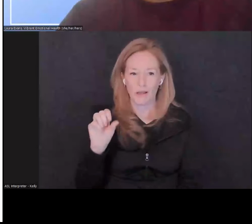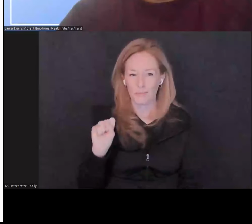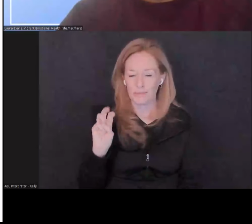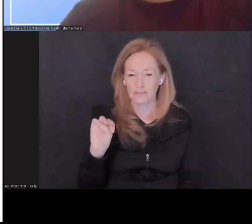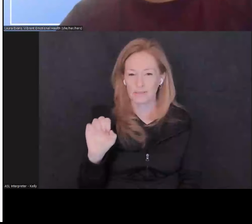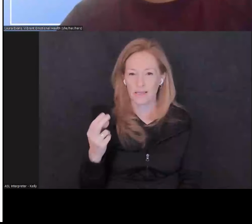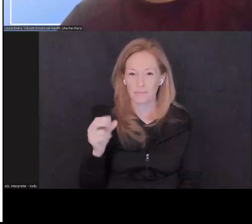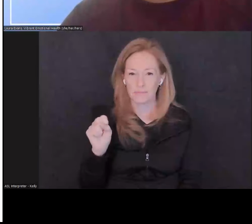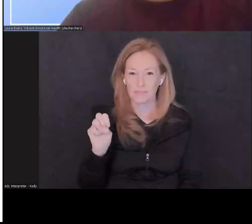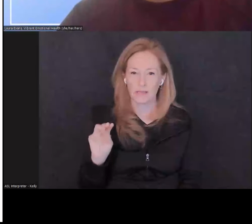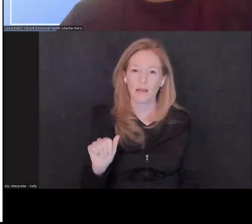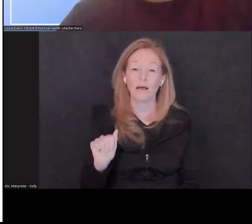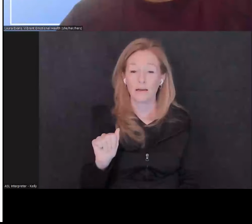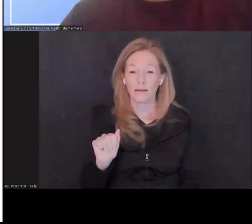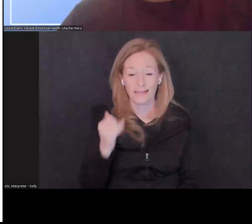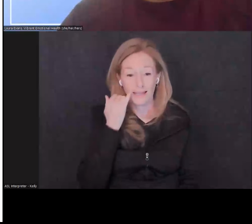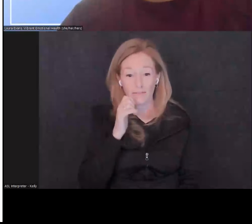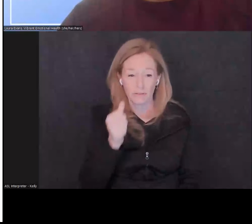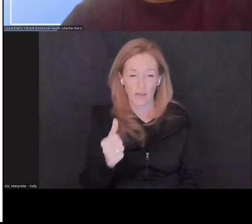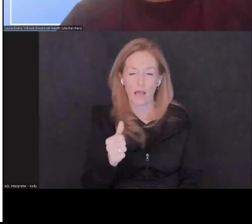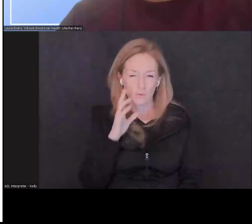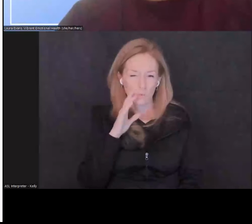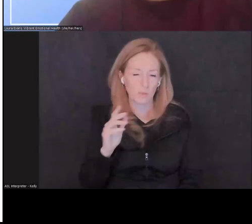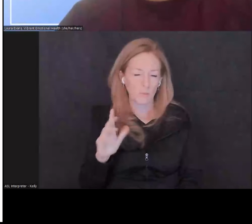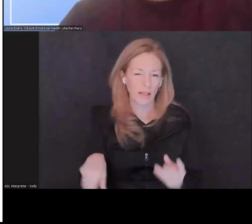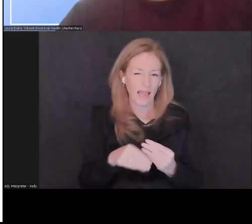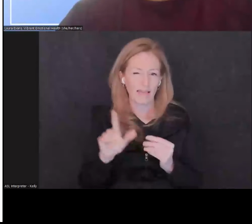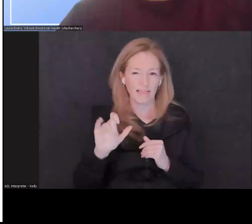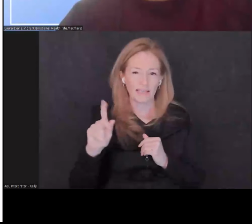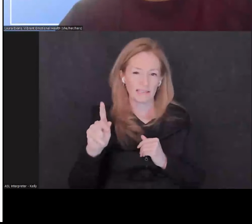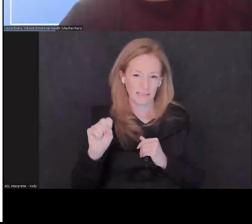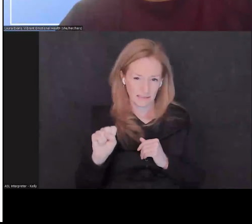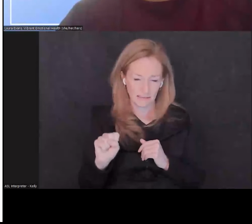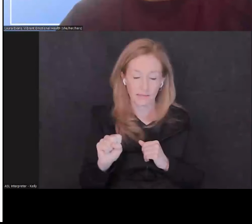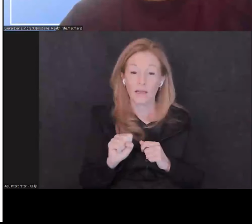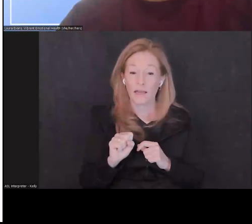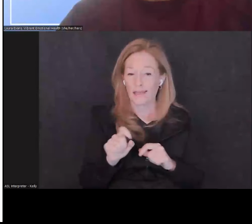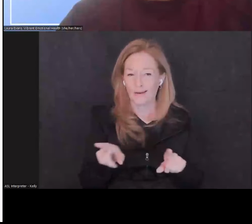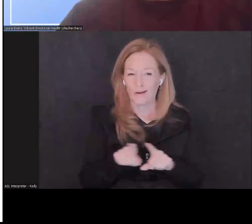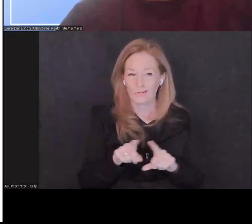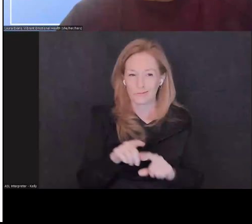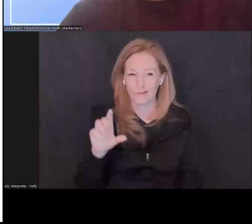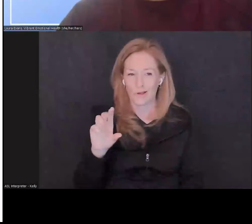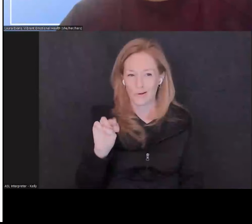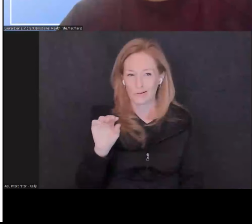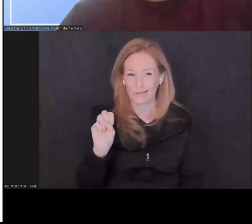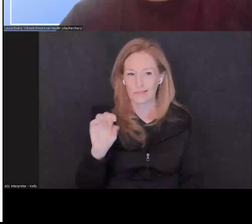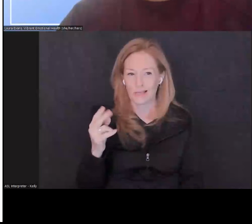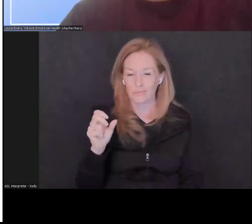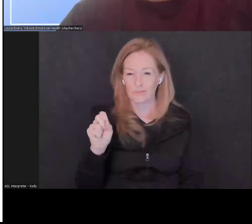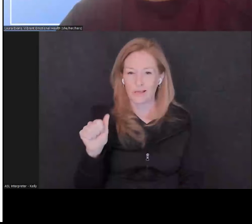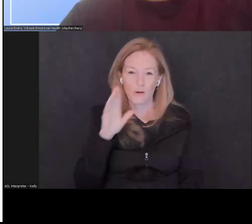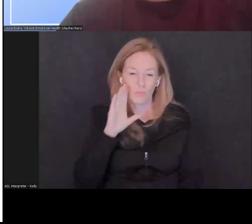links to the chat, and I'm sure SAMHSA will mention it briefly during their update. And it